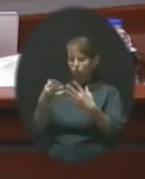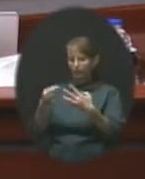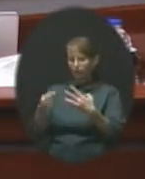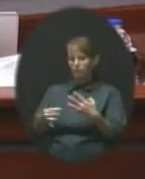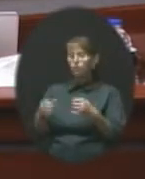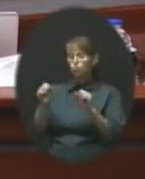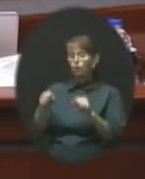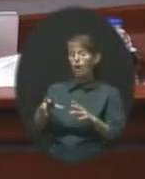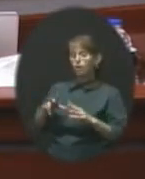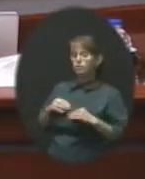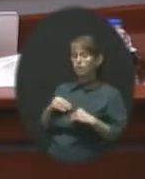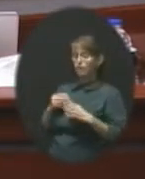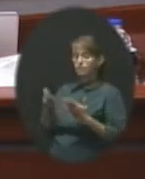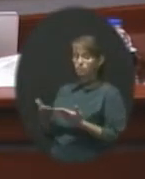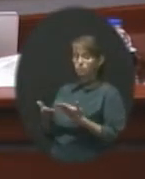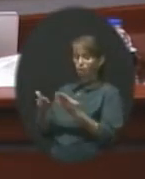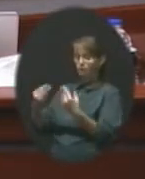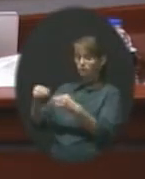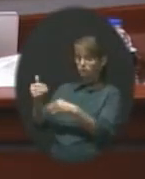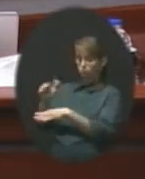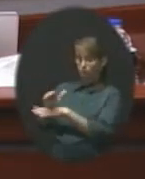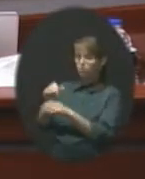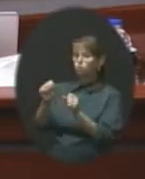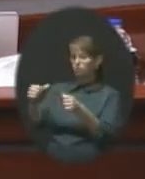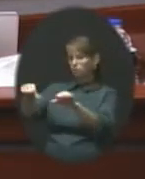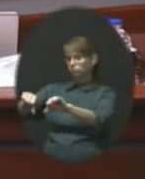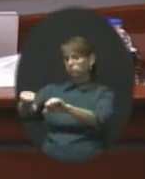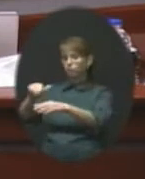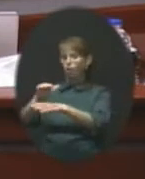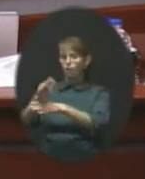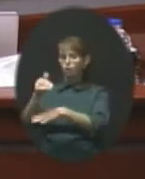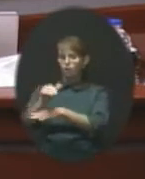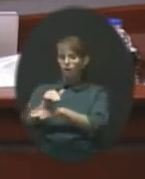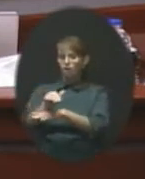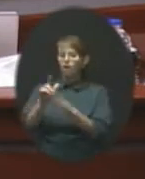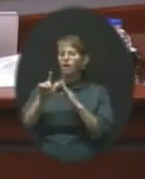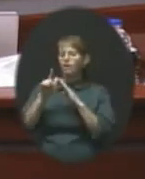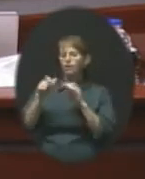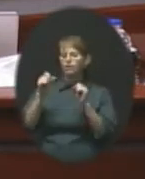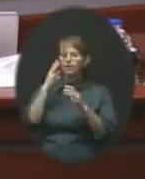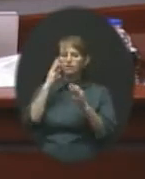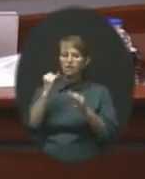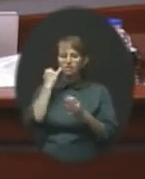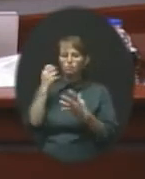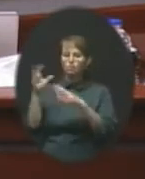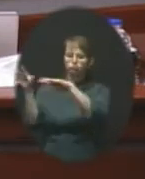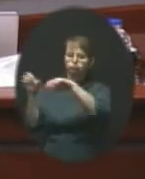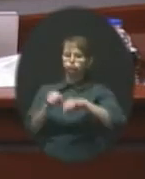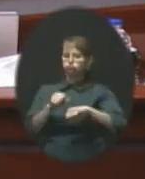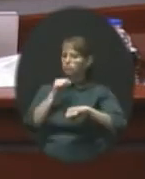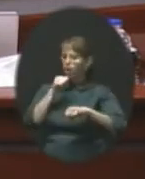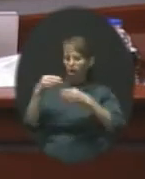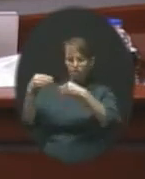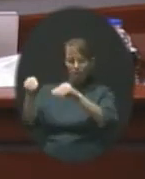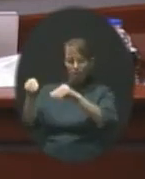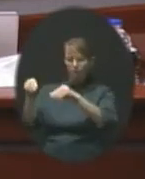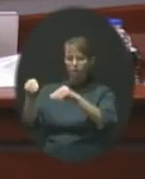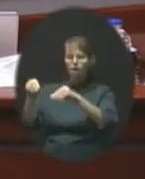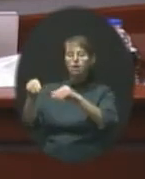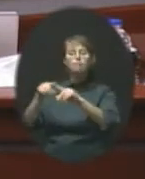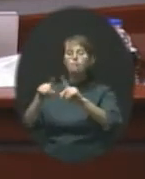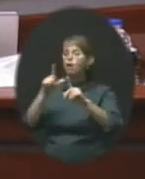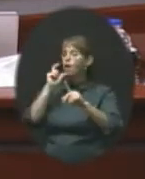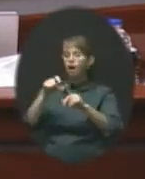the offer tonight. You can reject the offer tonight. You can then decide whether you want to pull it off the market But then you don't have to go any further than